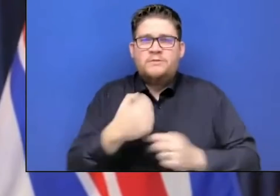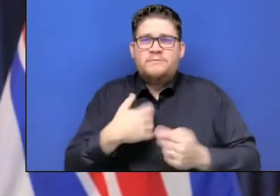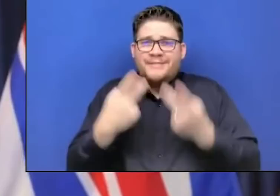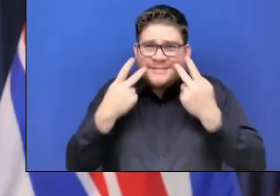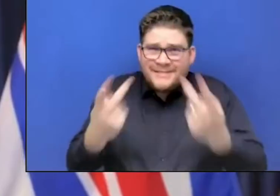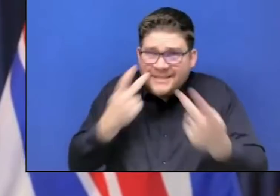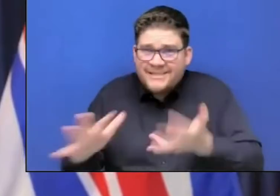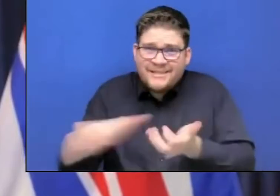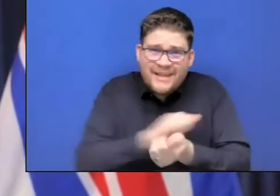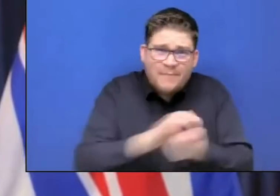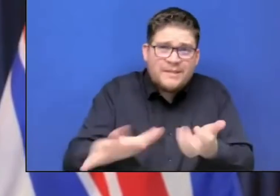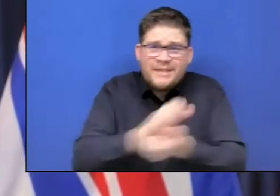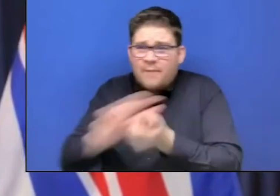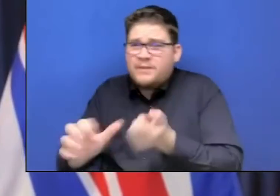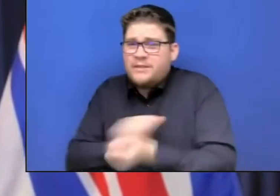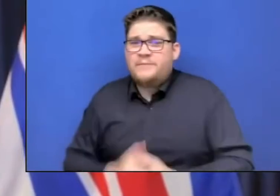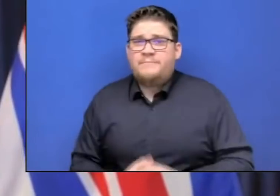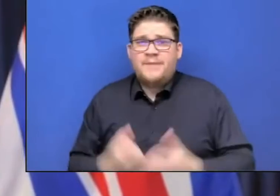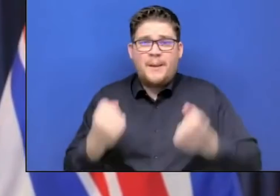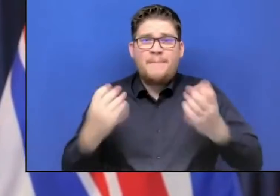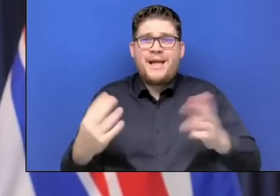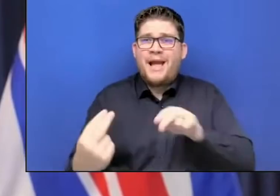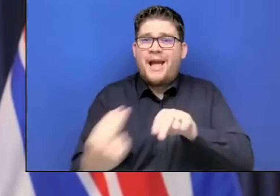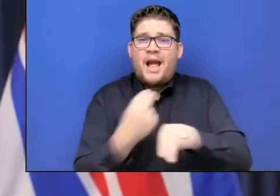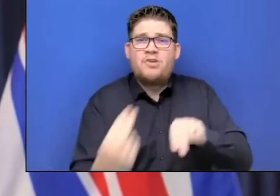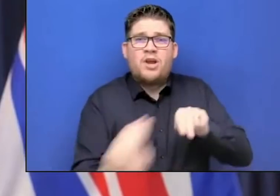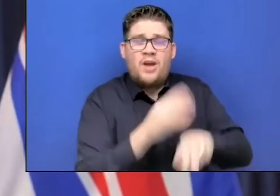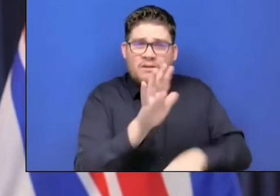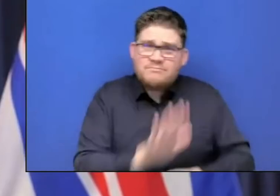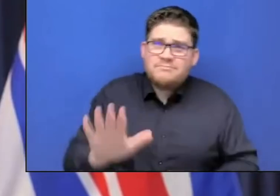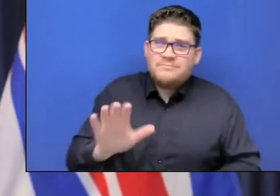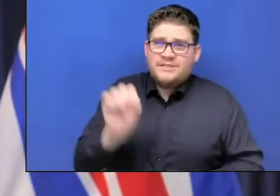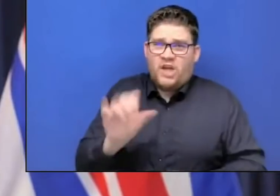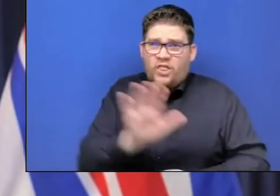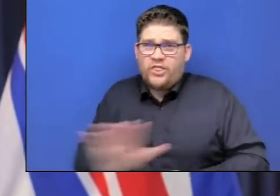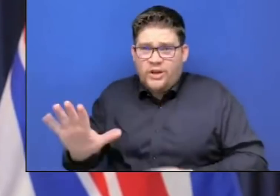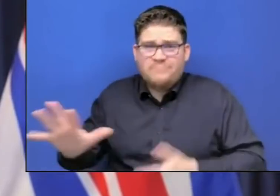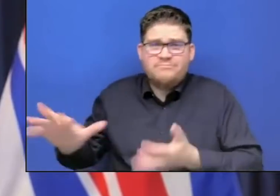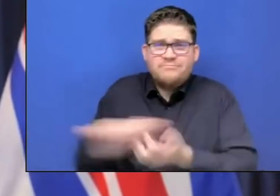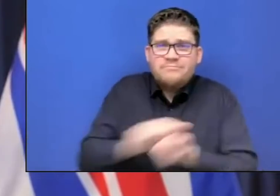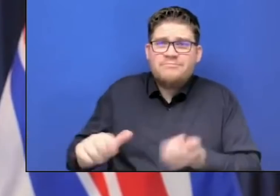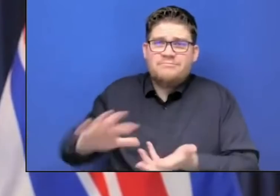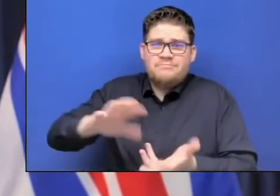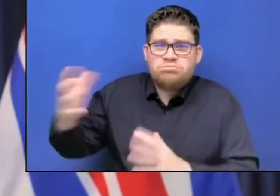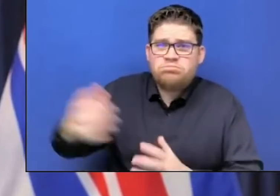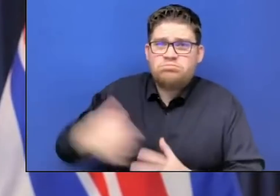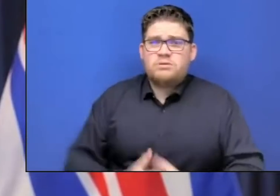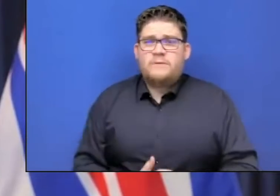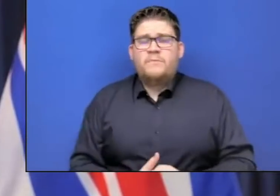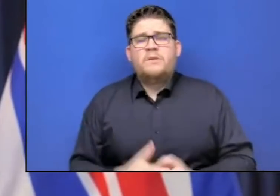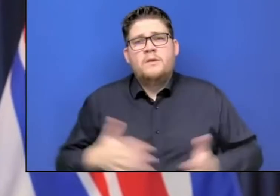multiple highways remain closed throughout BC, causing disruptions to travel. And I encourage everyone not to